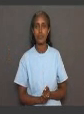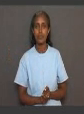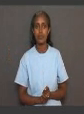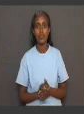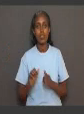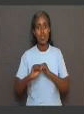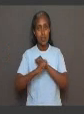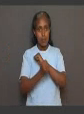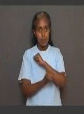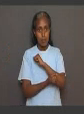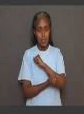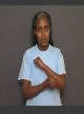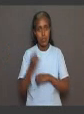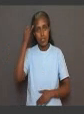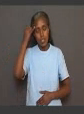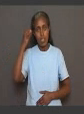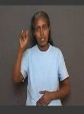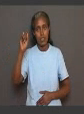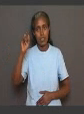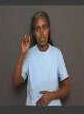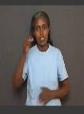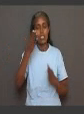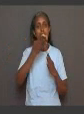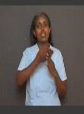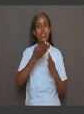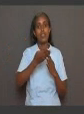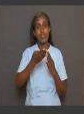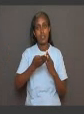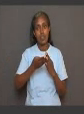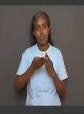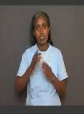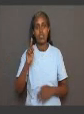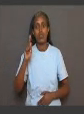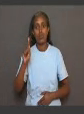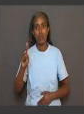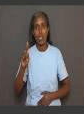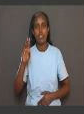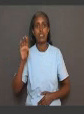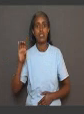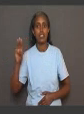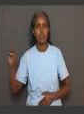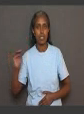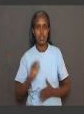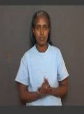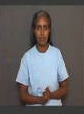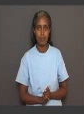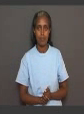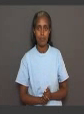Based on our data, the intervals are 1 centimeter.